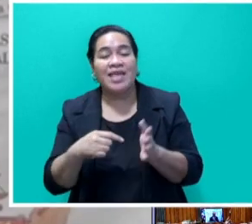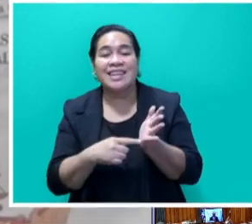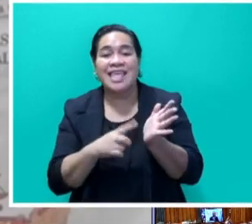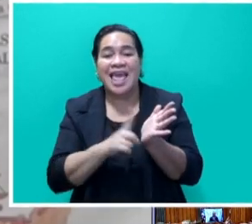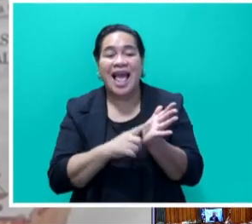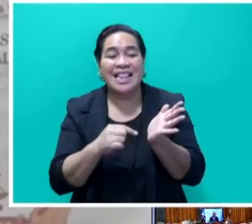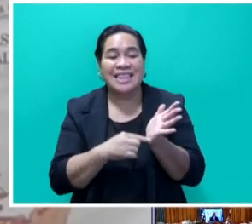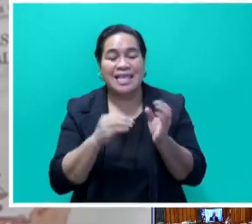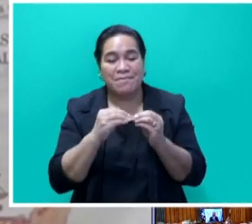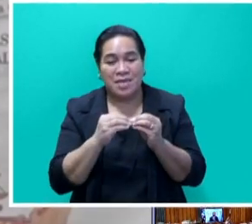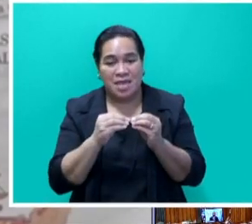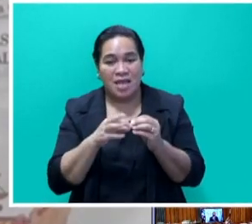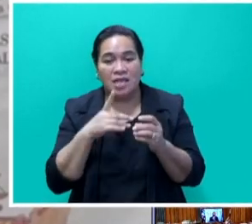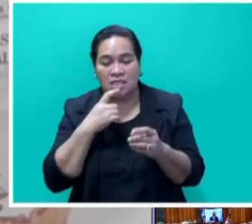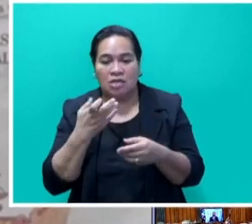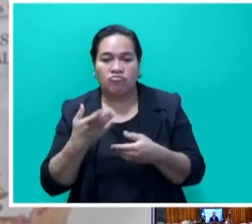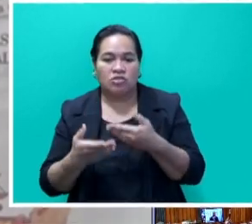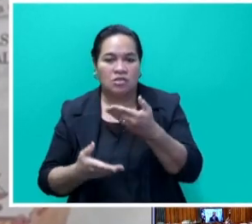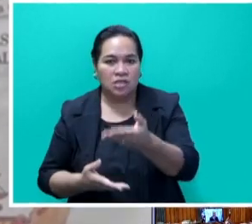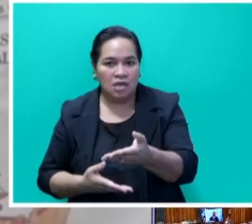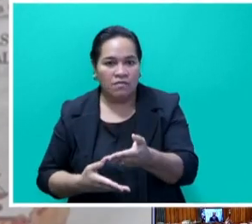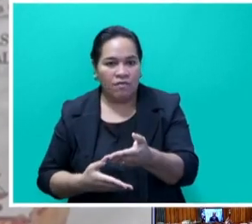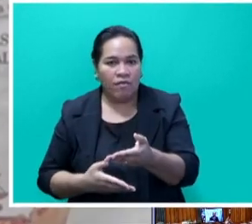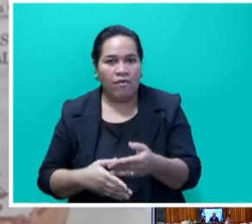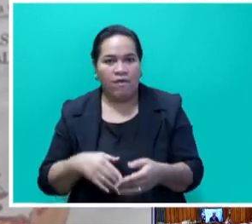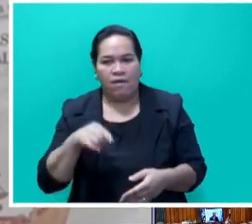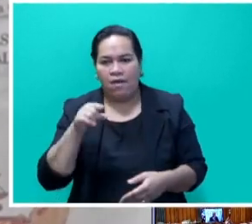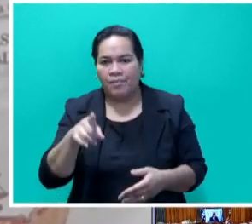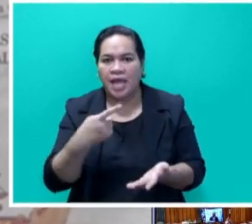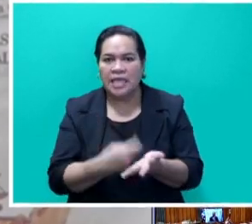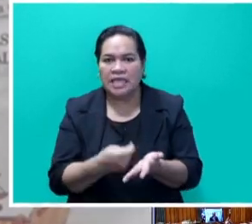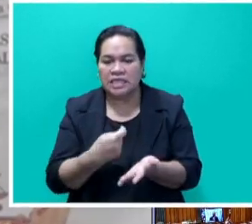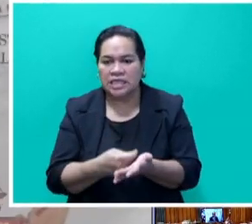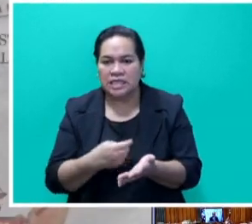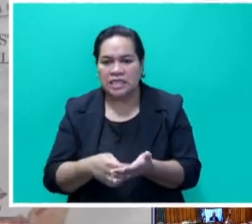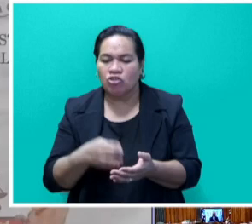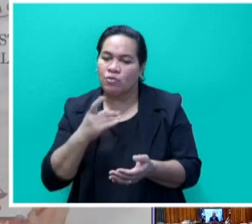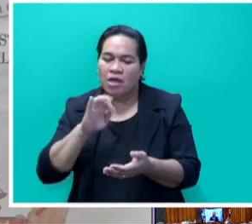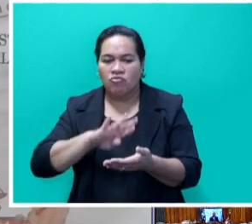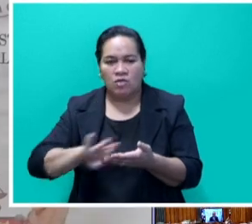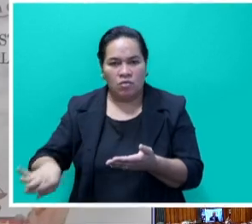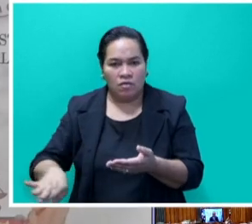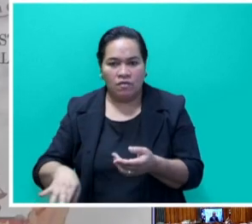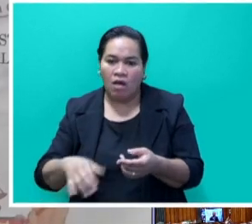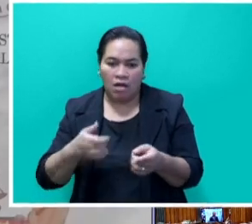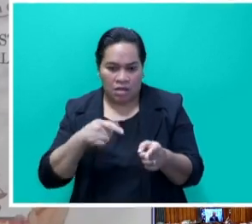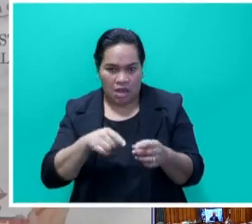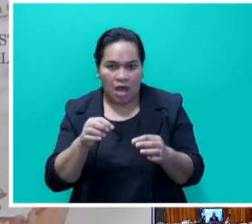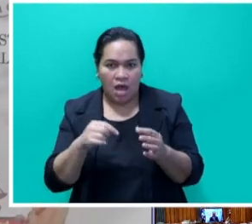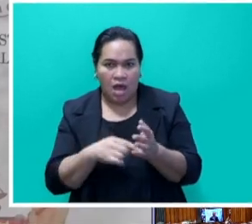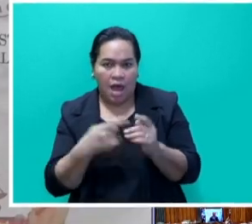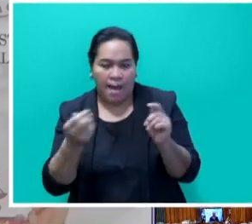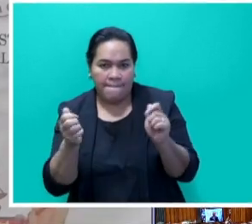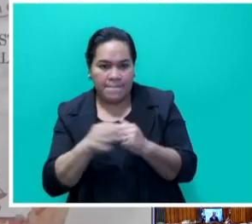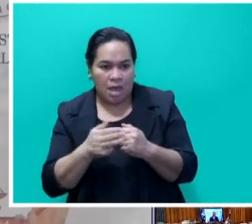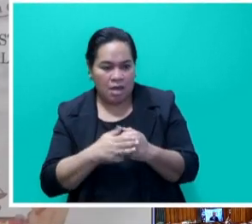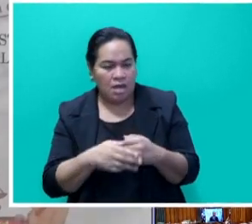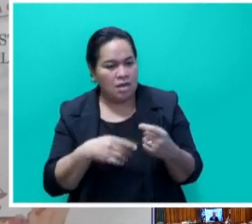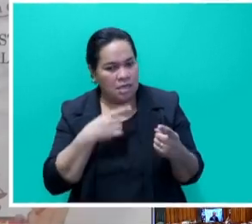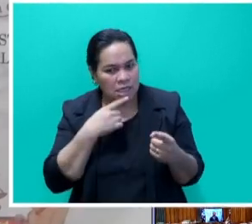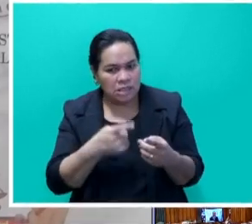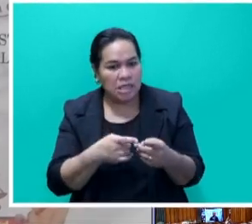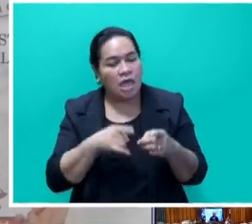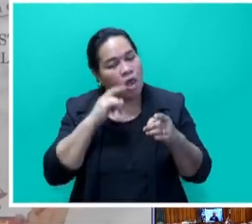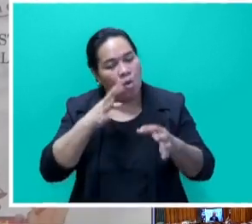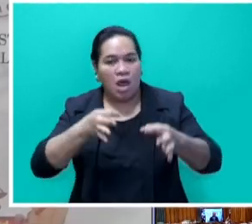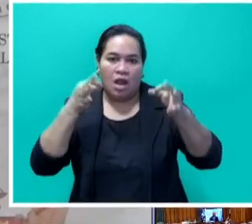to awarded leases has been removed. That is a lie. She also said that the lessee will decide the amount of lease to be paid. That